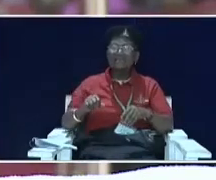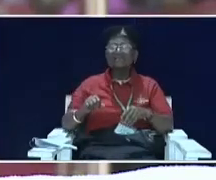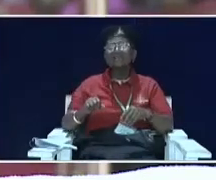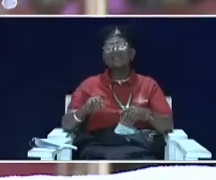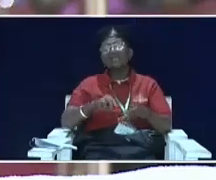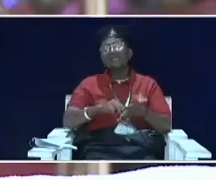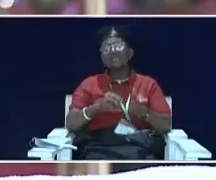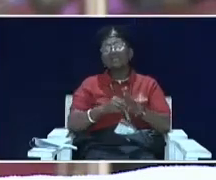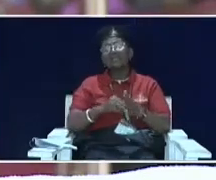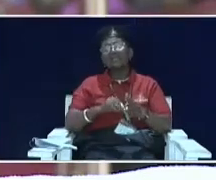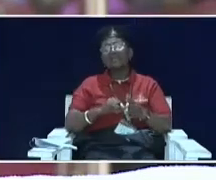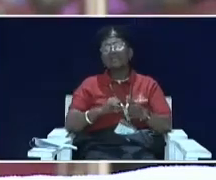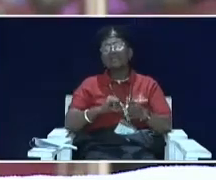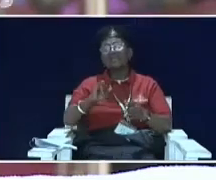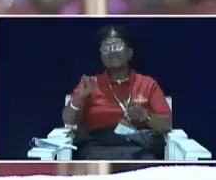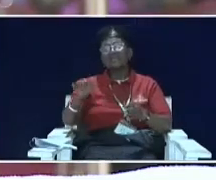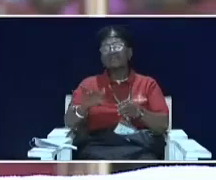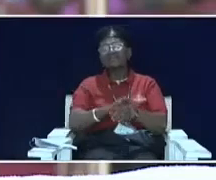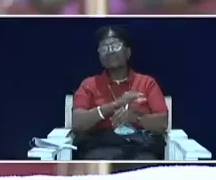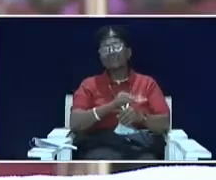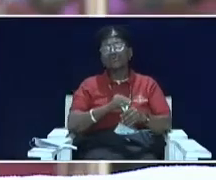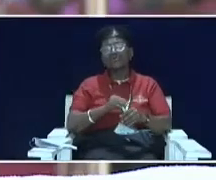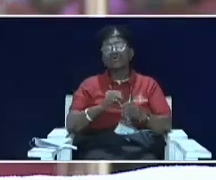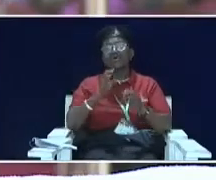conversation with you